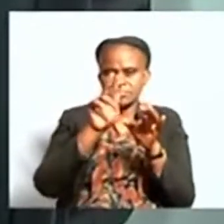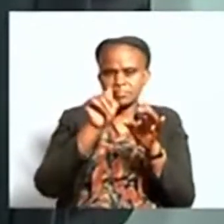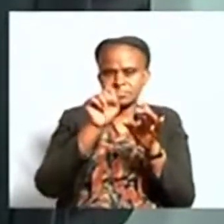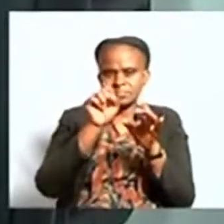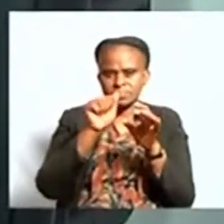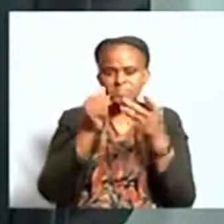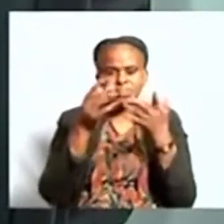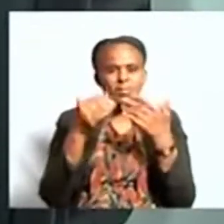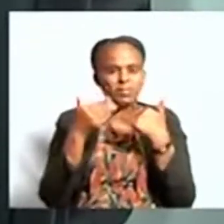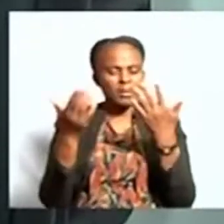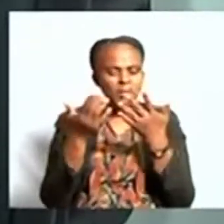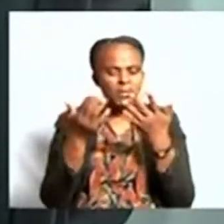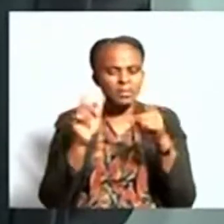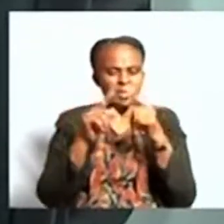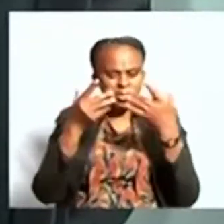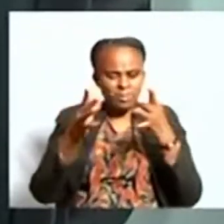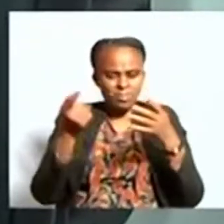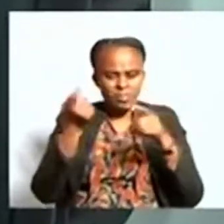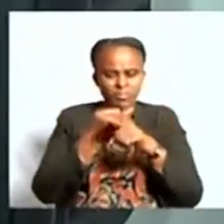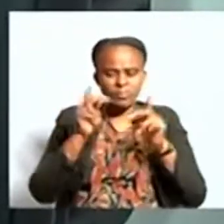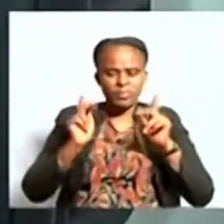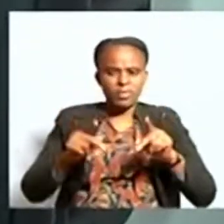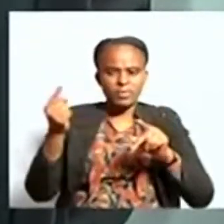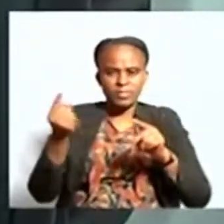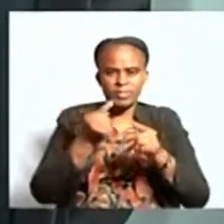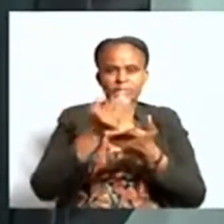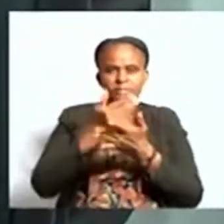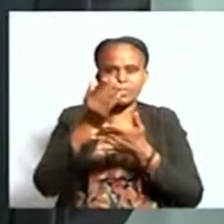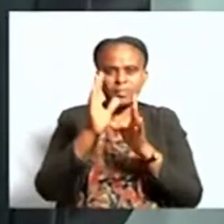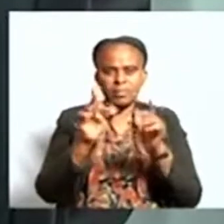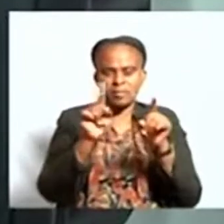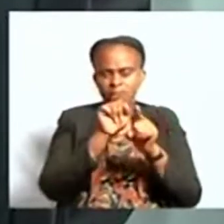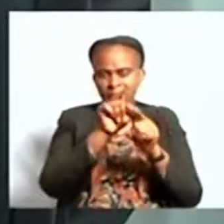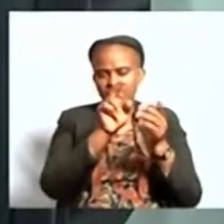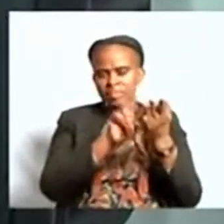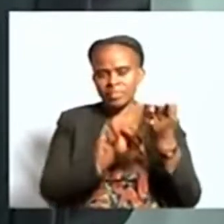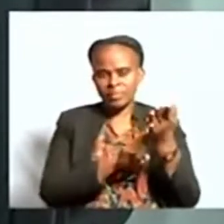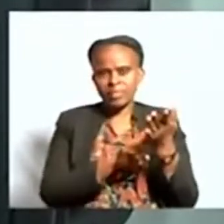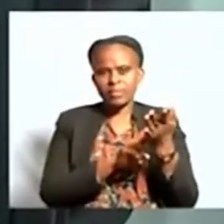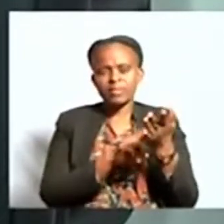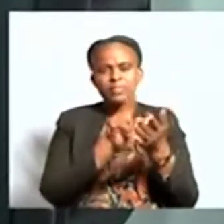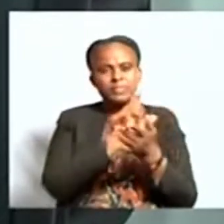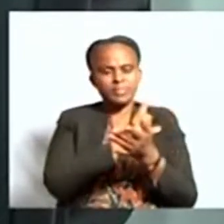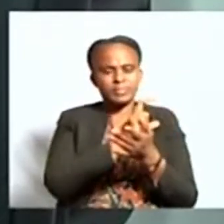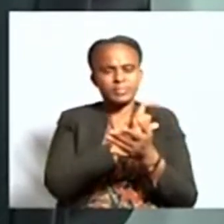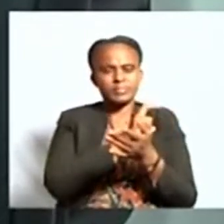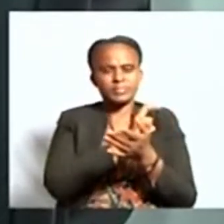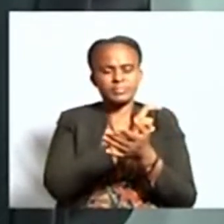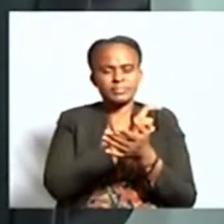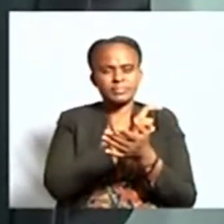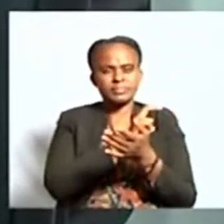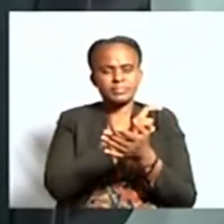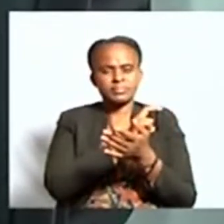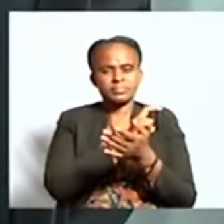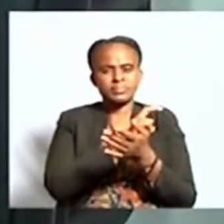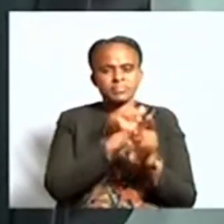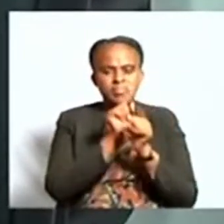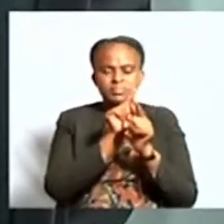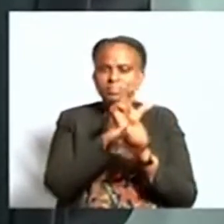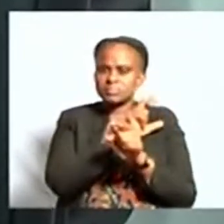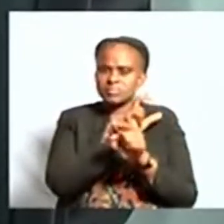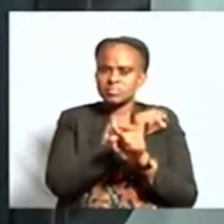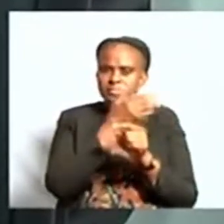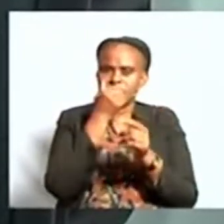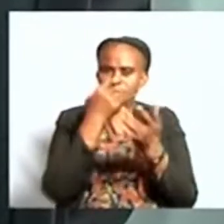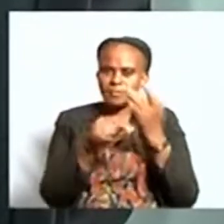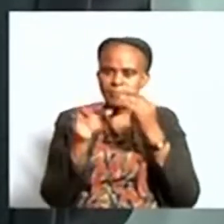but there's a loss from the client. And this was reported to the police. And the police were supposed to